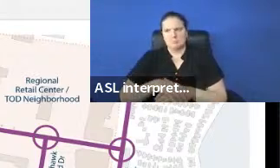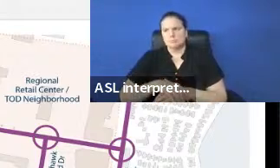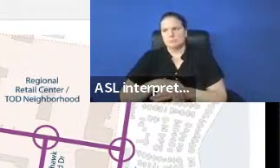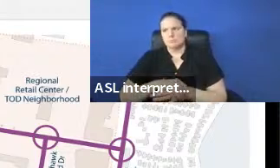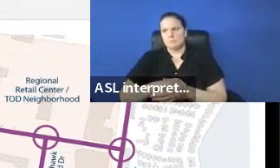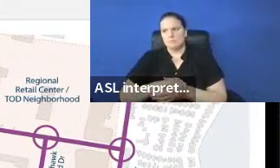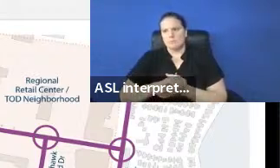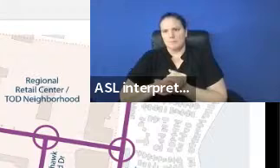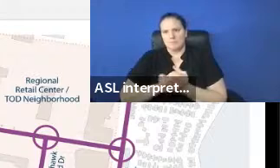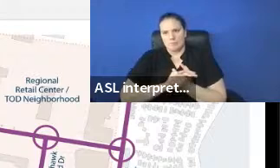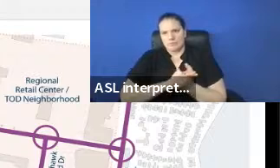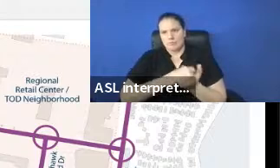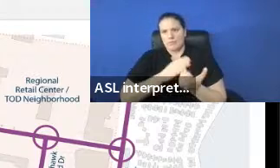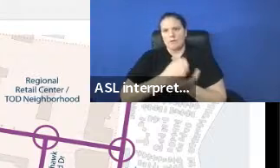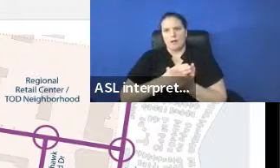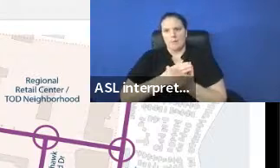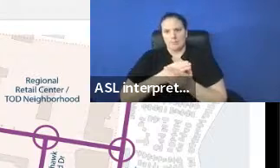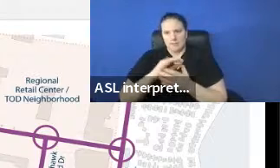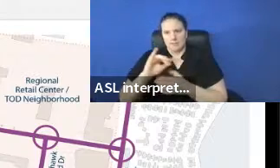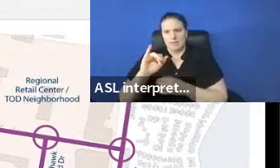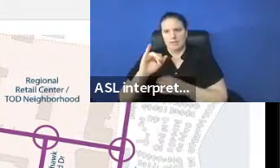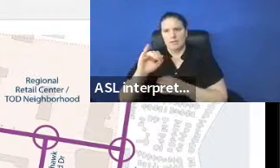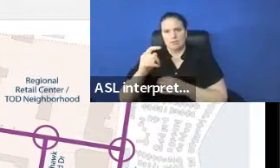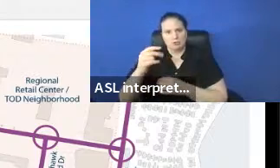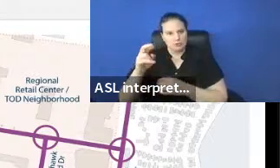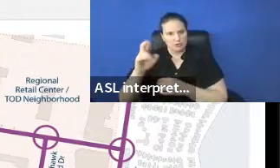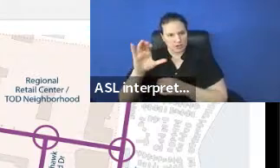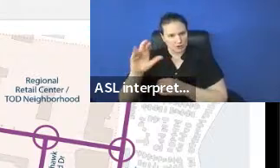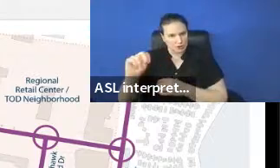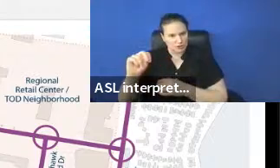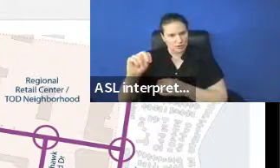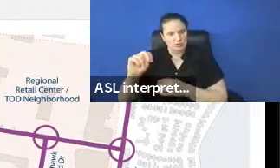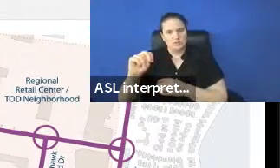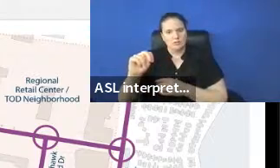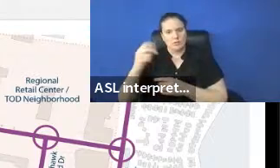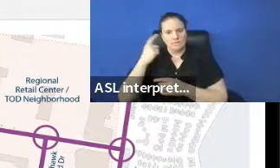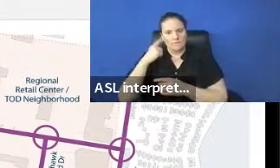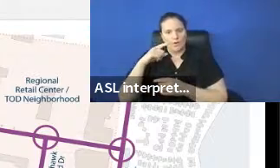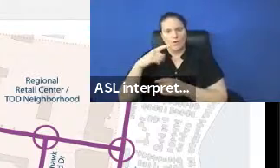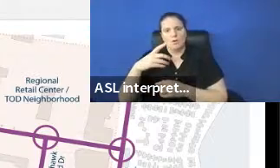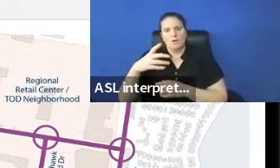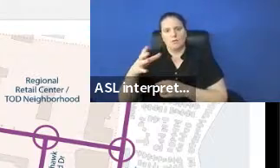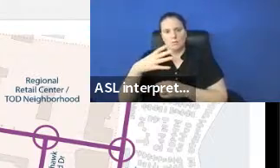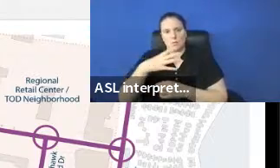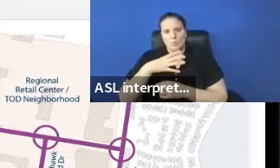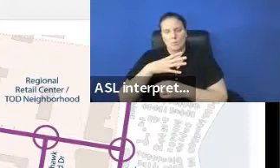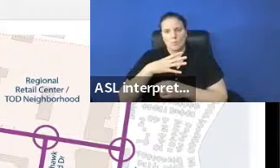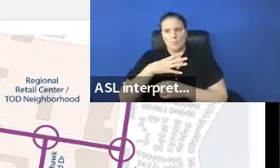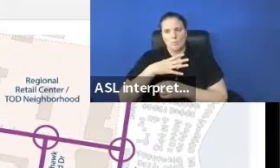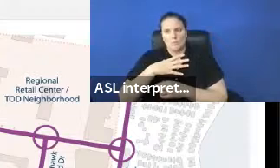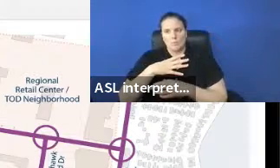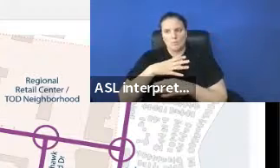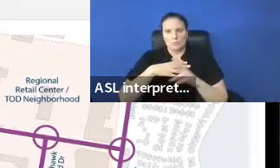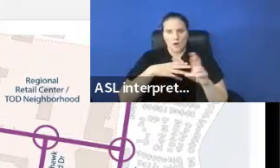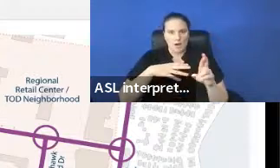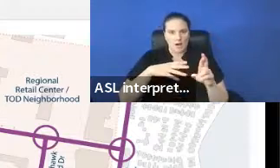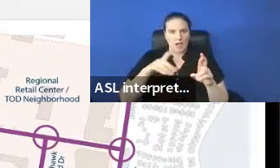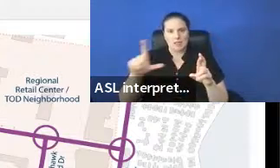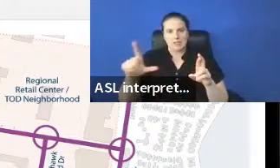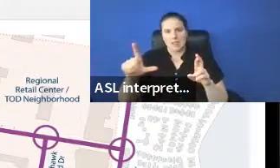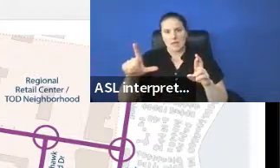you would stop at the intersection for the light in the left-hand lane to go onto